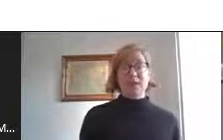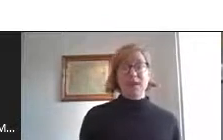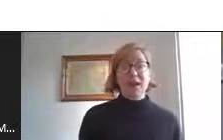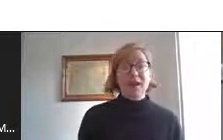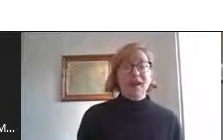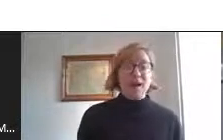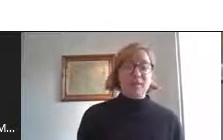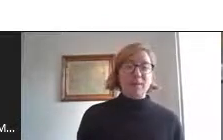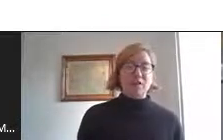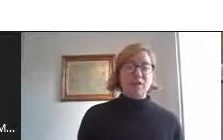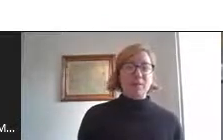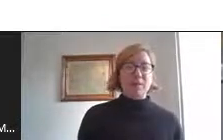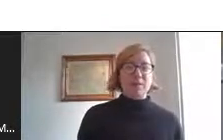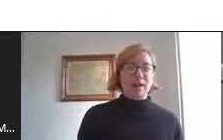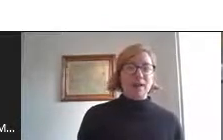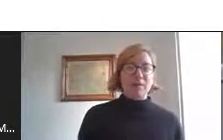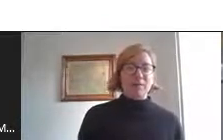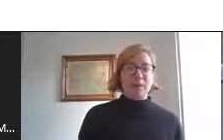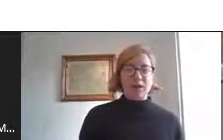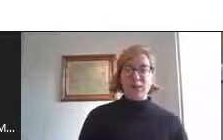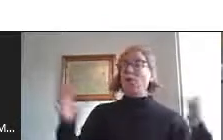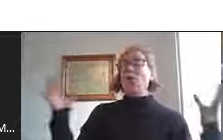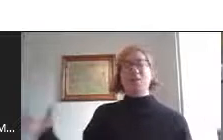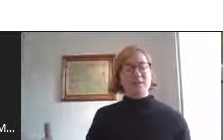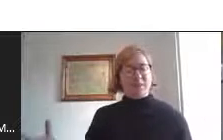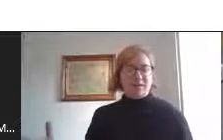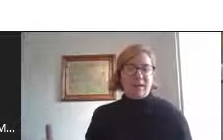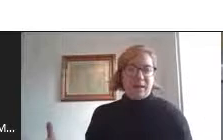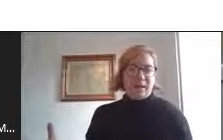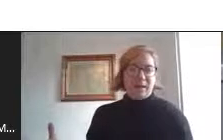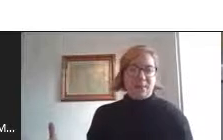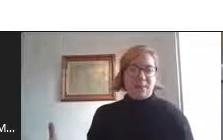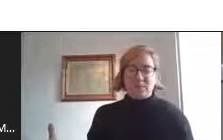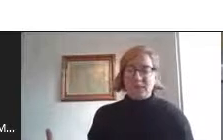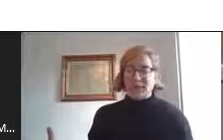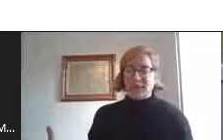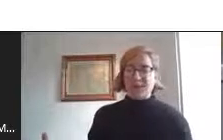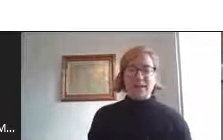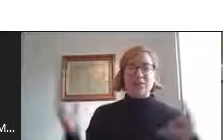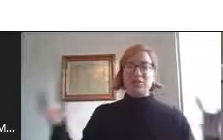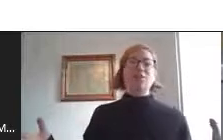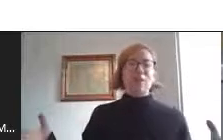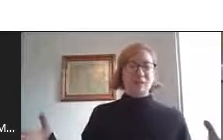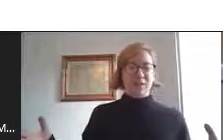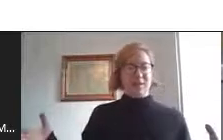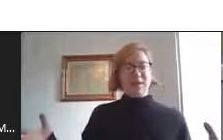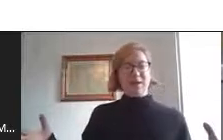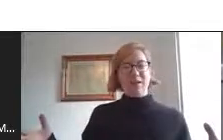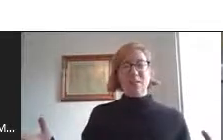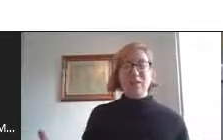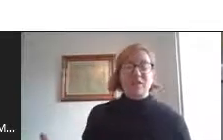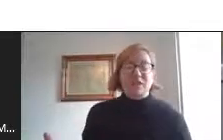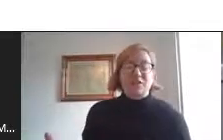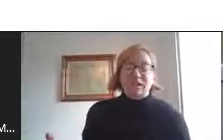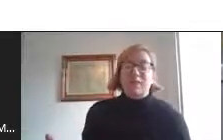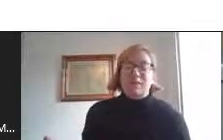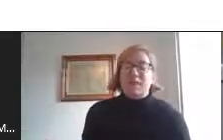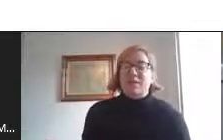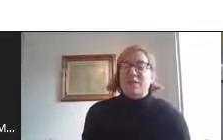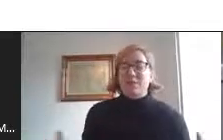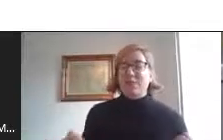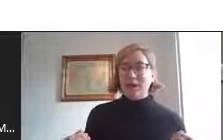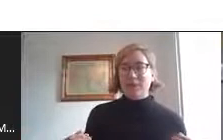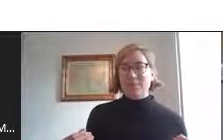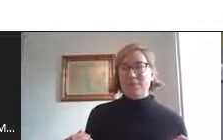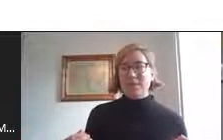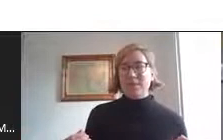do something, it shouldn't be kind of an enormous attention grabbing thing, because actually it